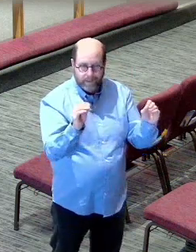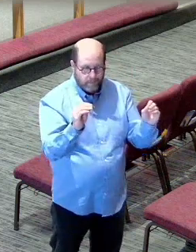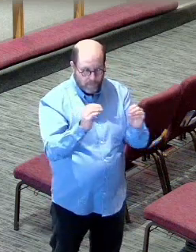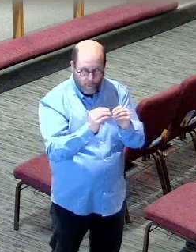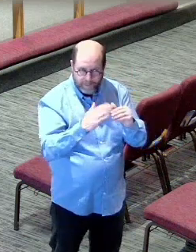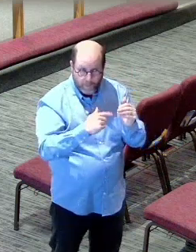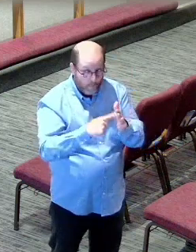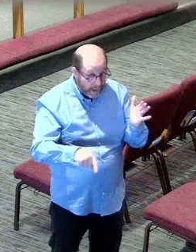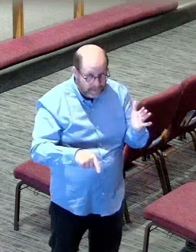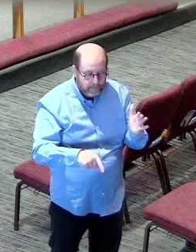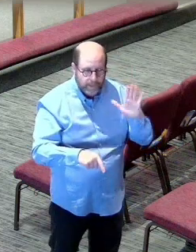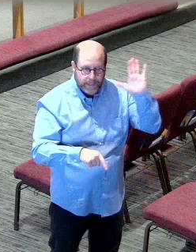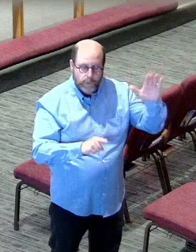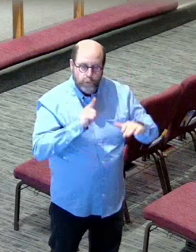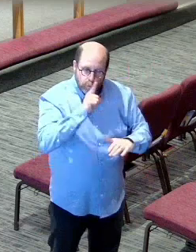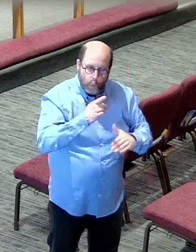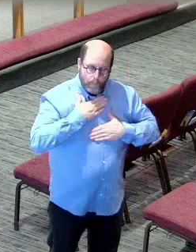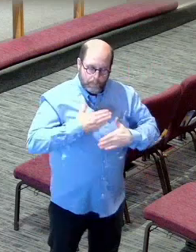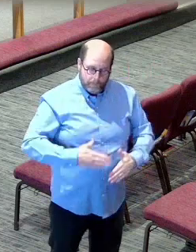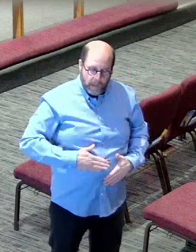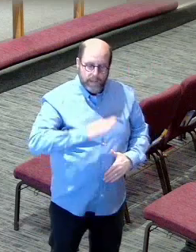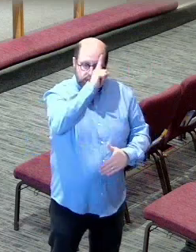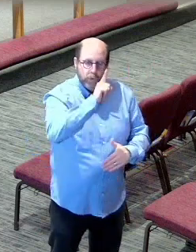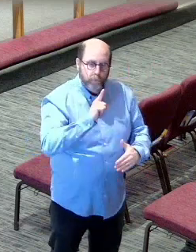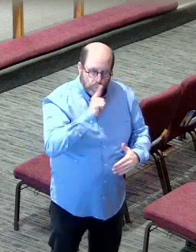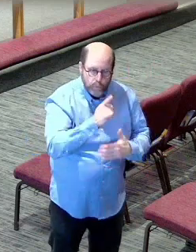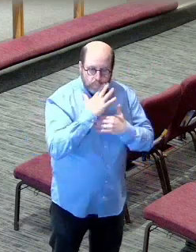than his true body and blood.